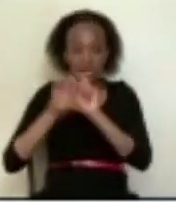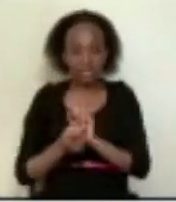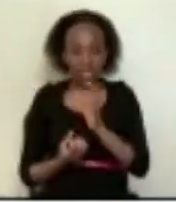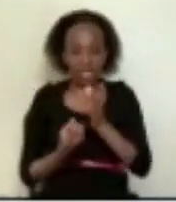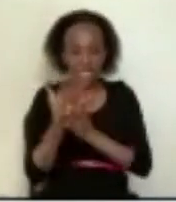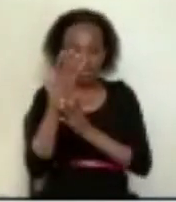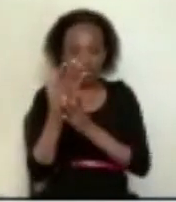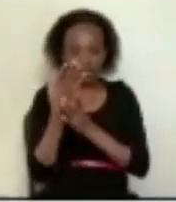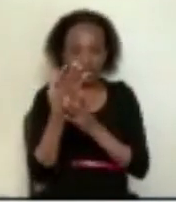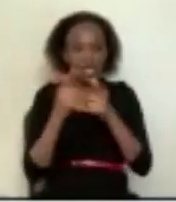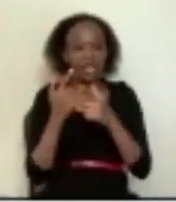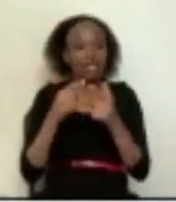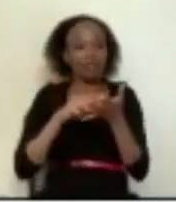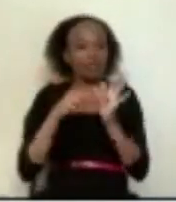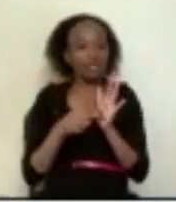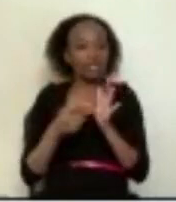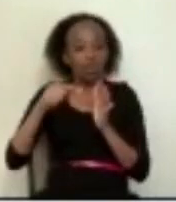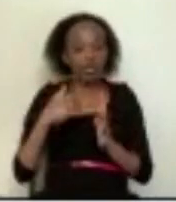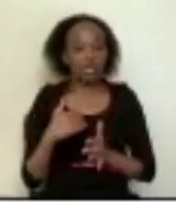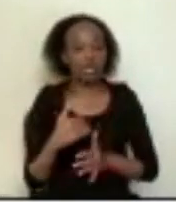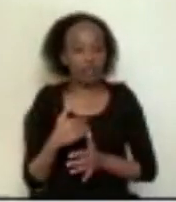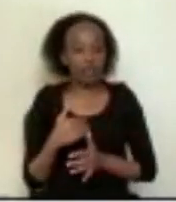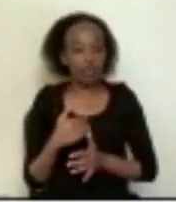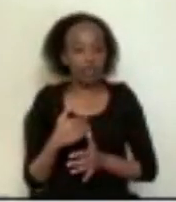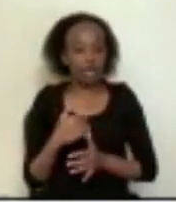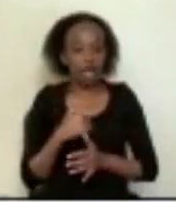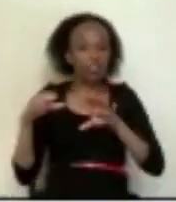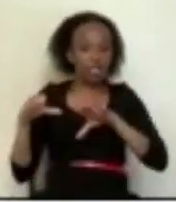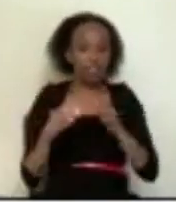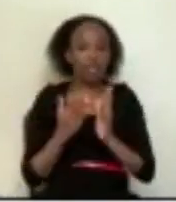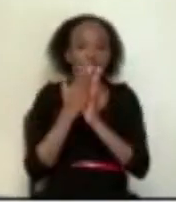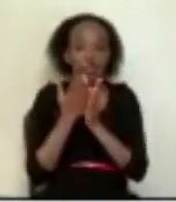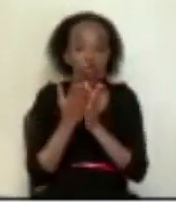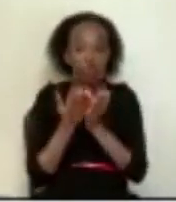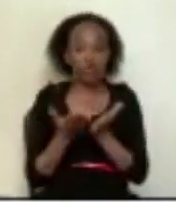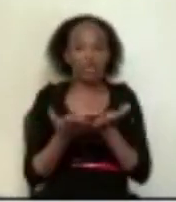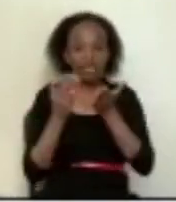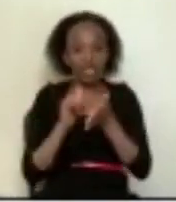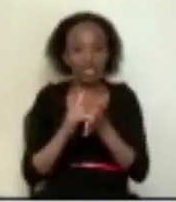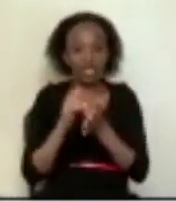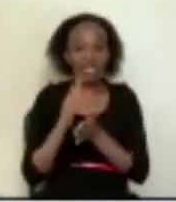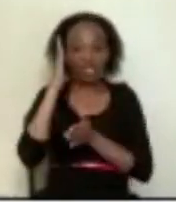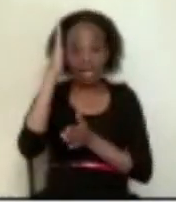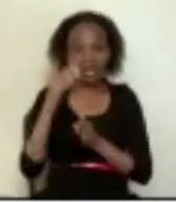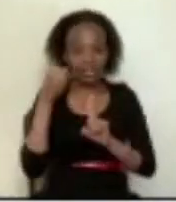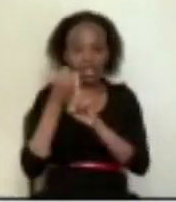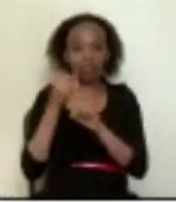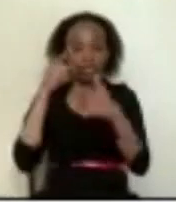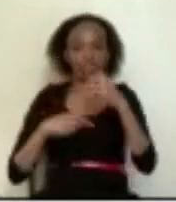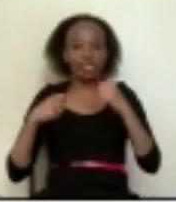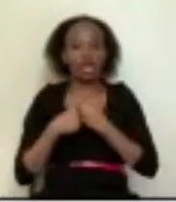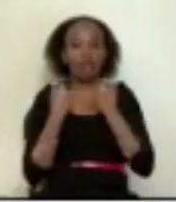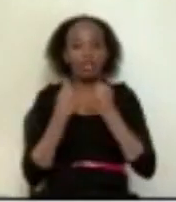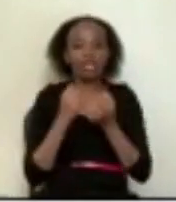upwards, that means we are going to suffer through inflation increases. So that is the direct impact of what happens